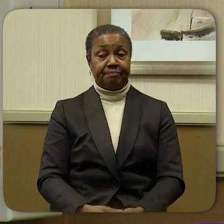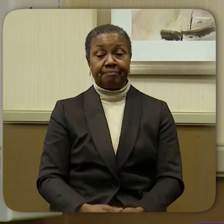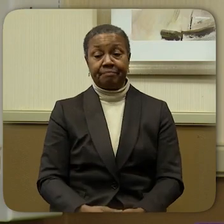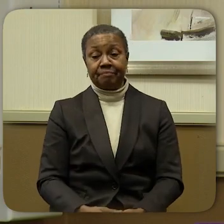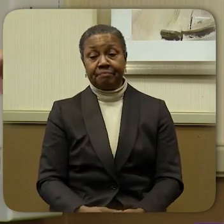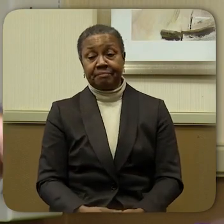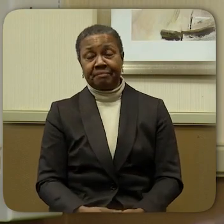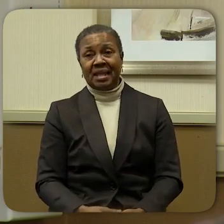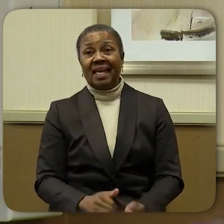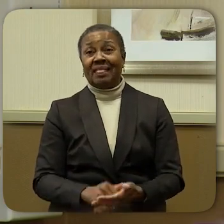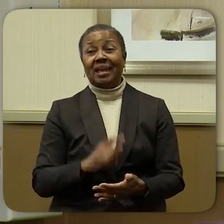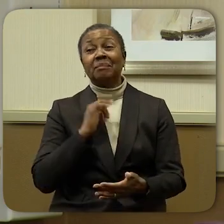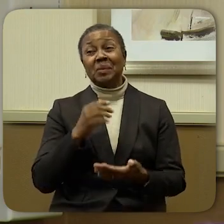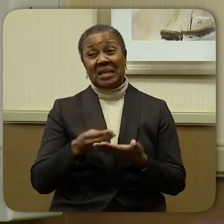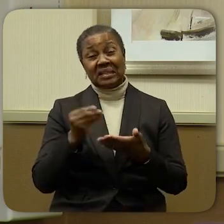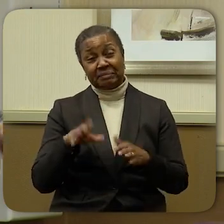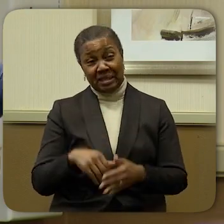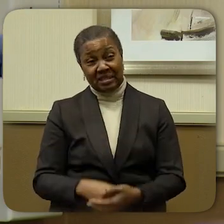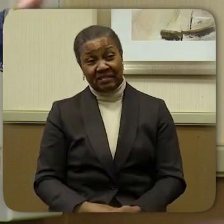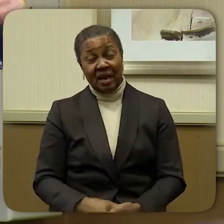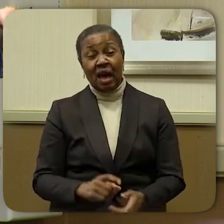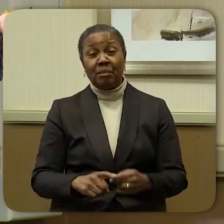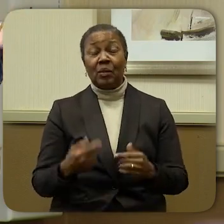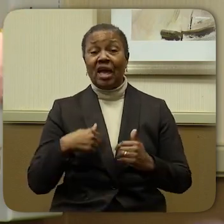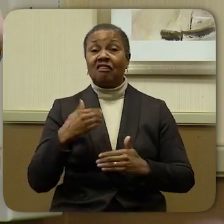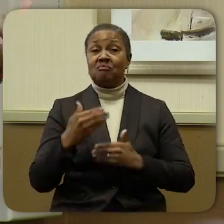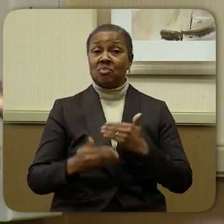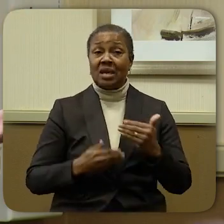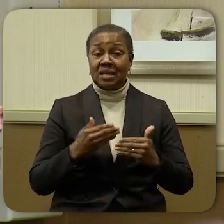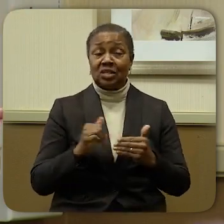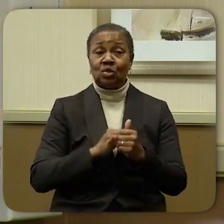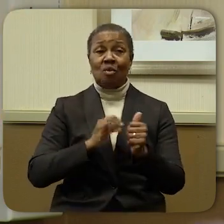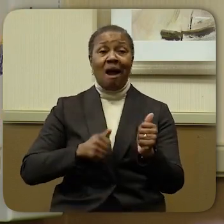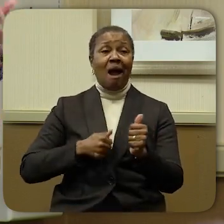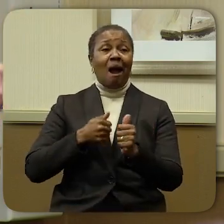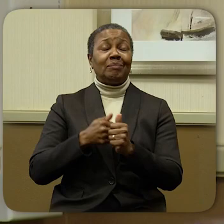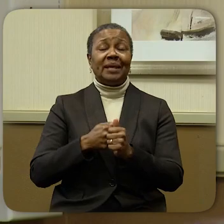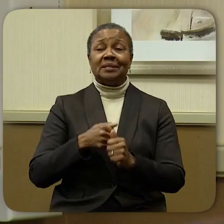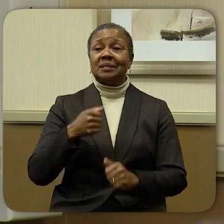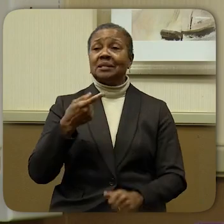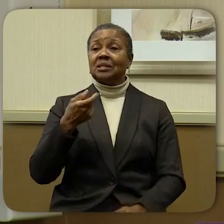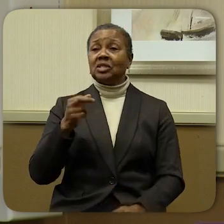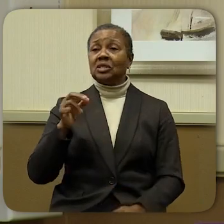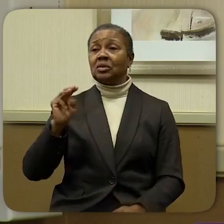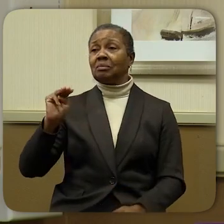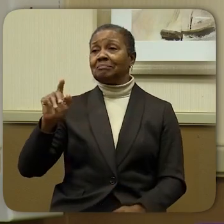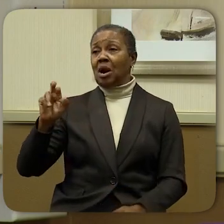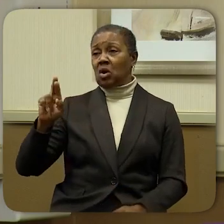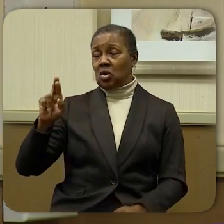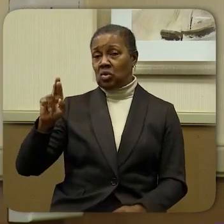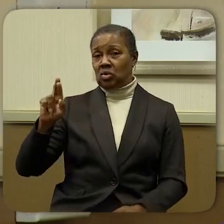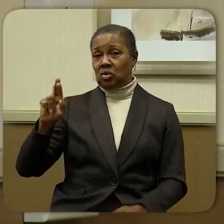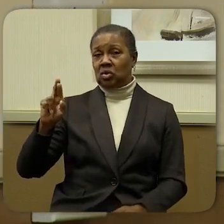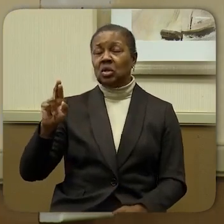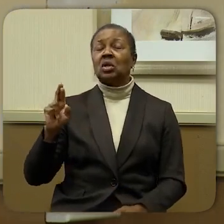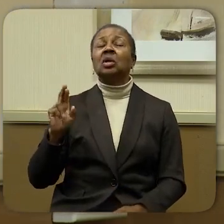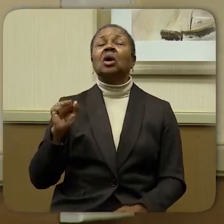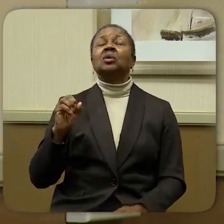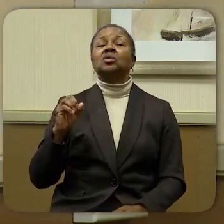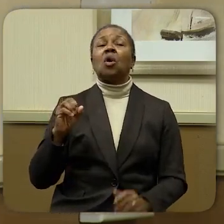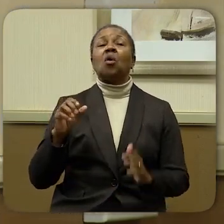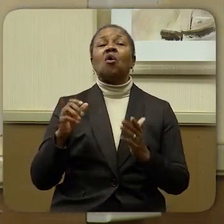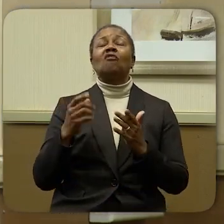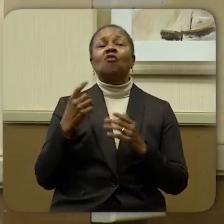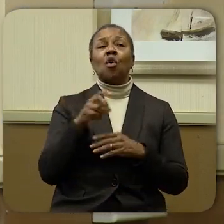So that can be really expensive, but we do have processes to update our gender markers and things like that. So when it comes